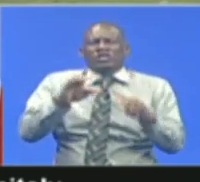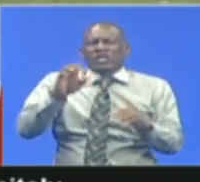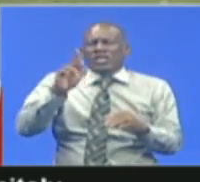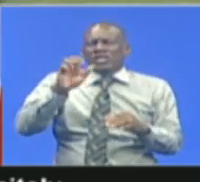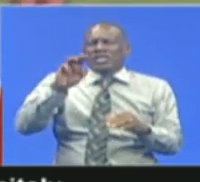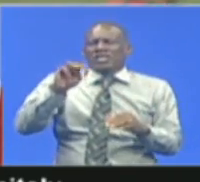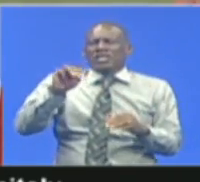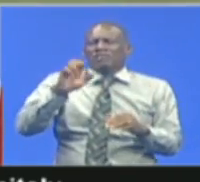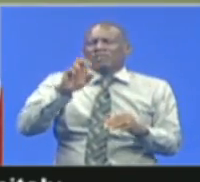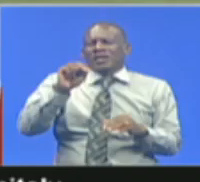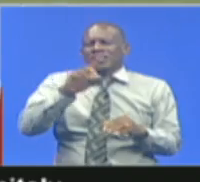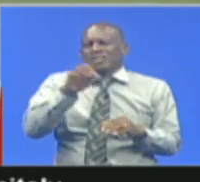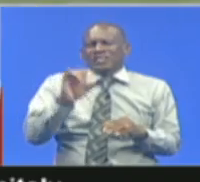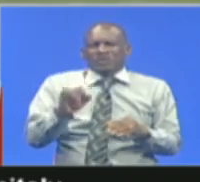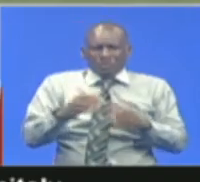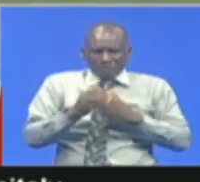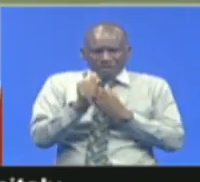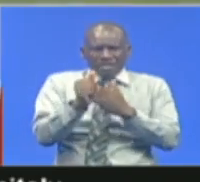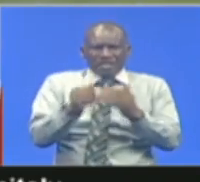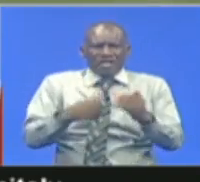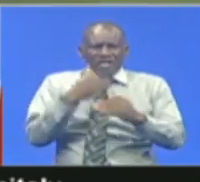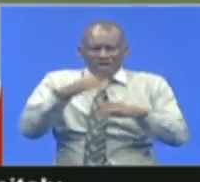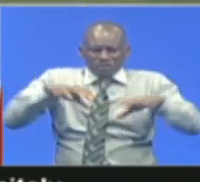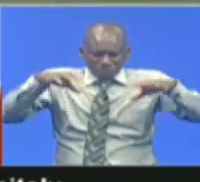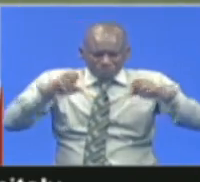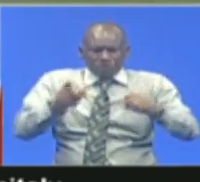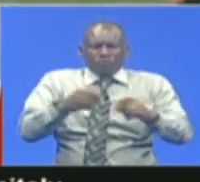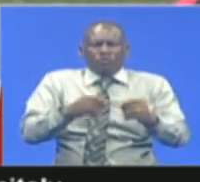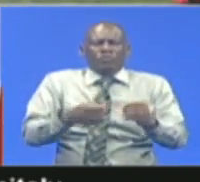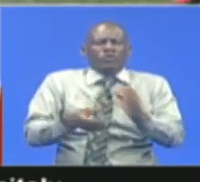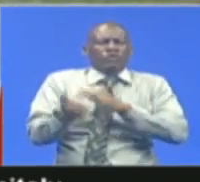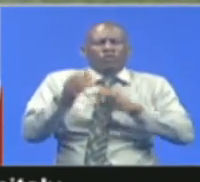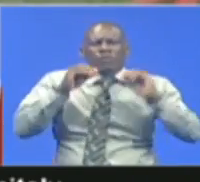presides on since taking over from departed Sebastian Migne.